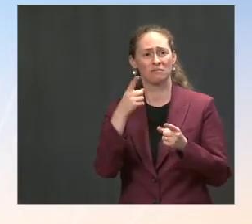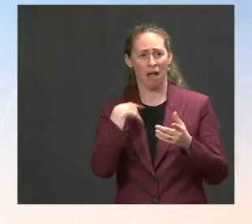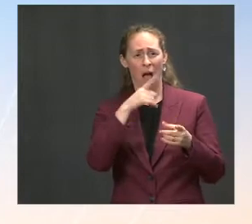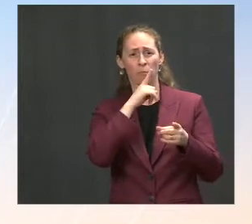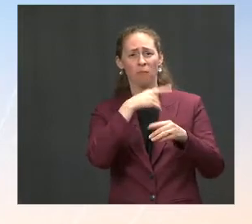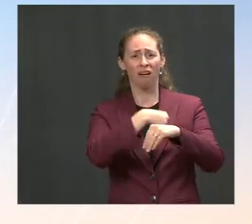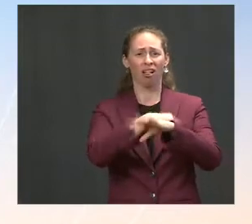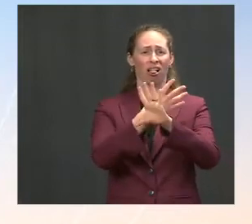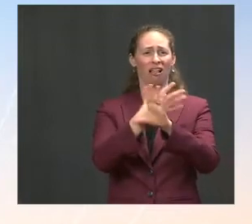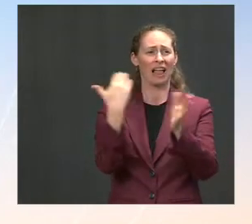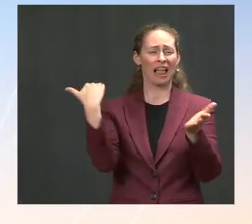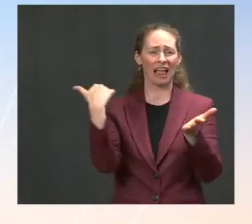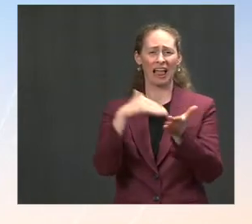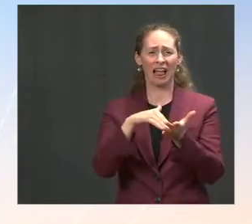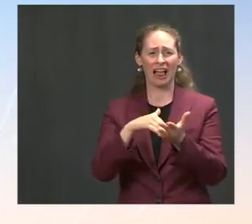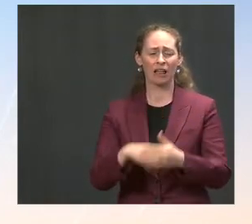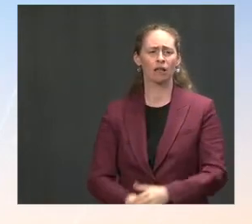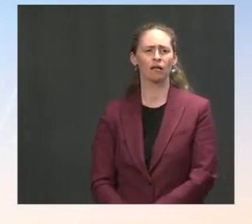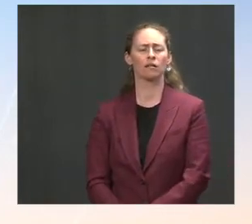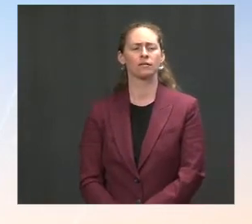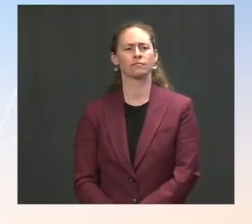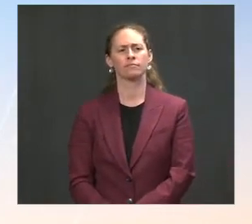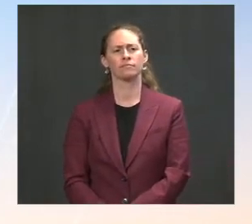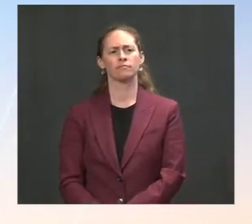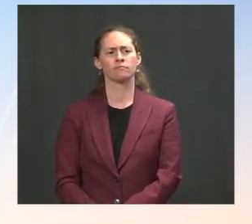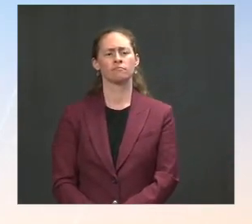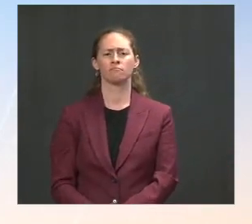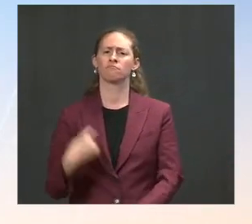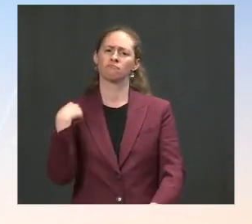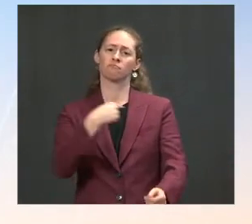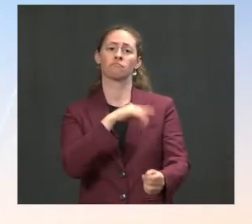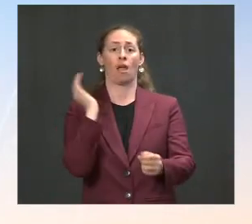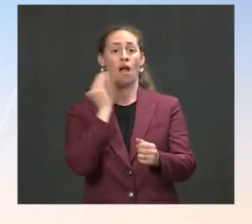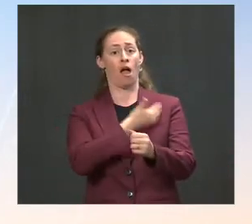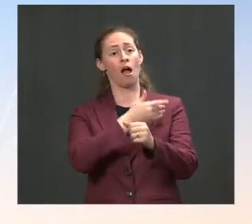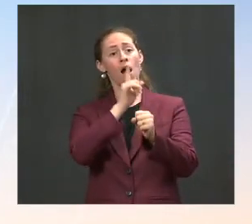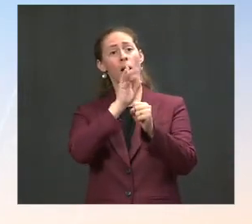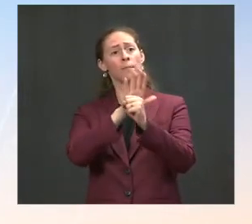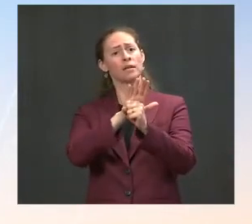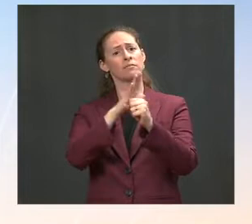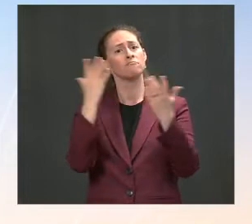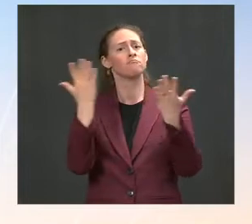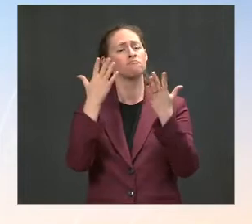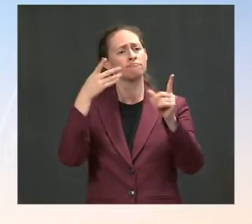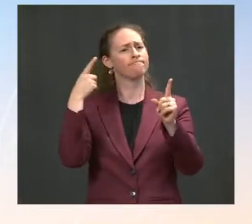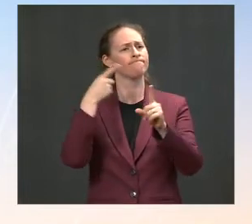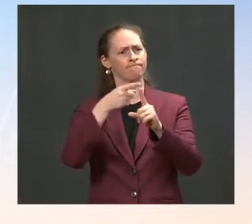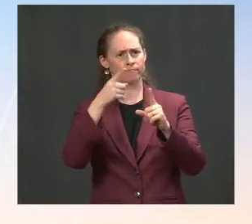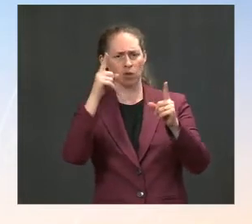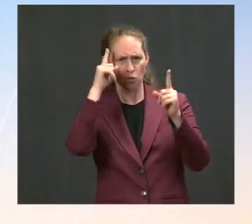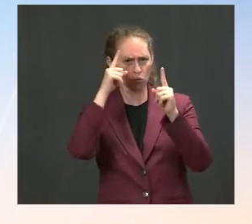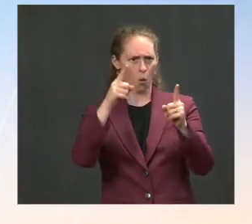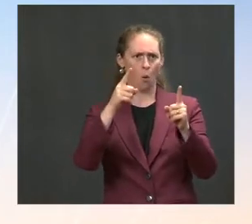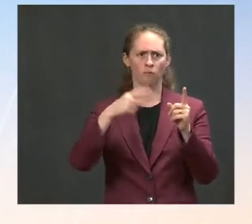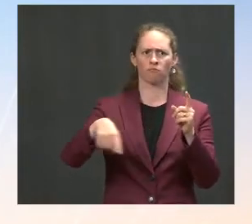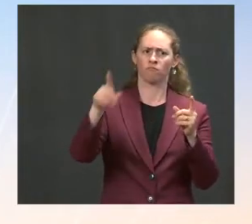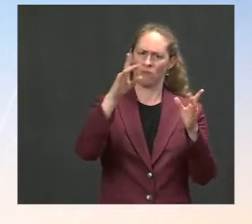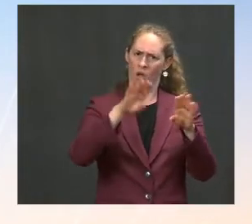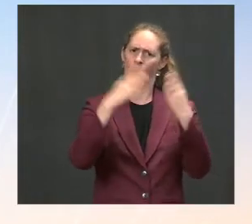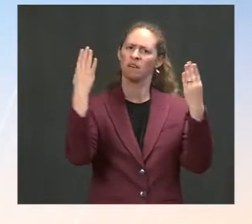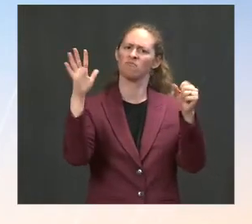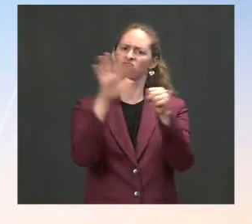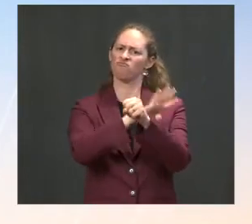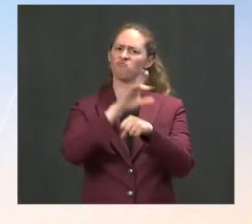and our objective and our desire and commitment is to push for and ensure 100% of schools are open across the country.